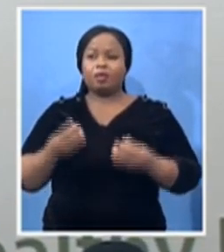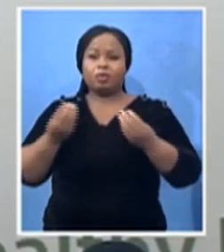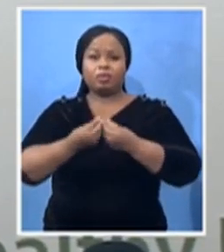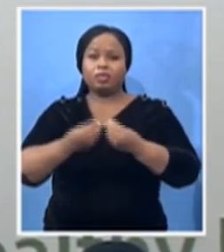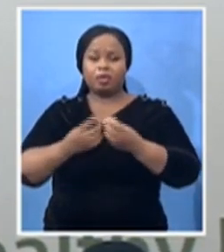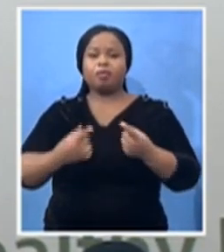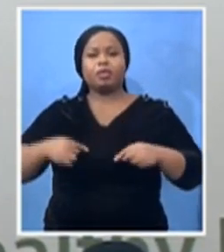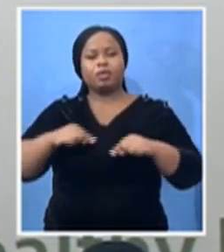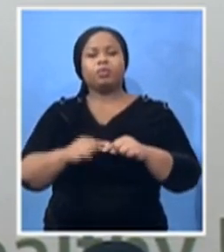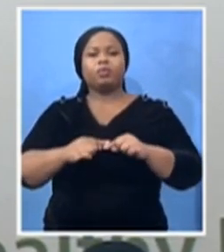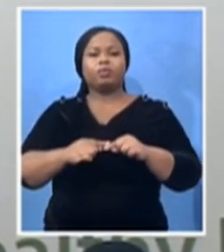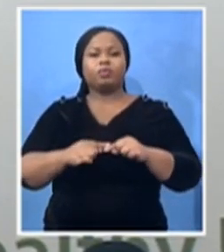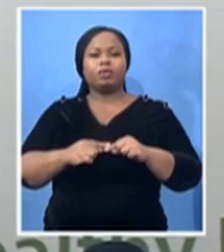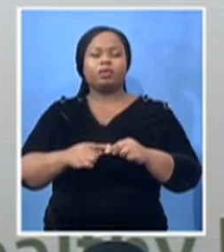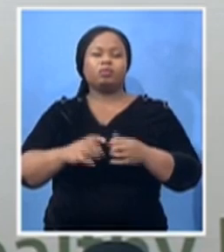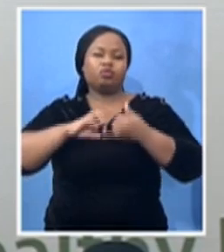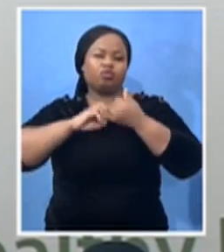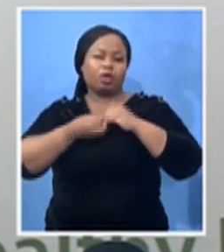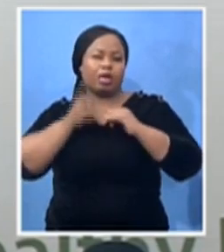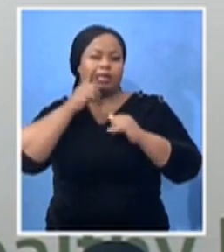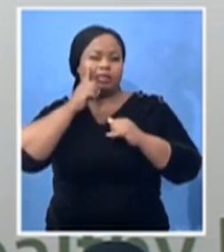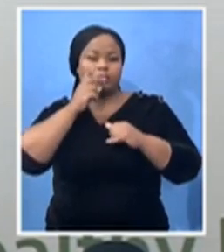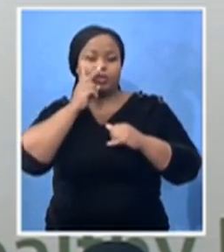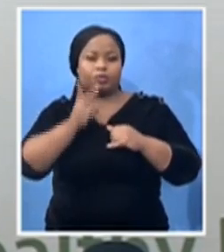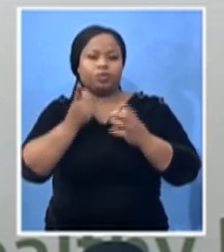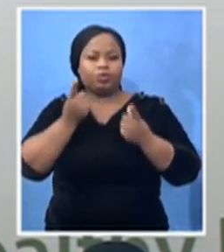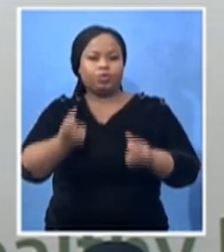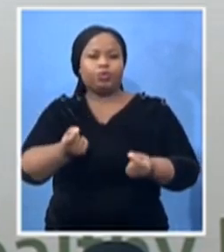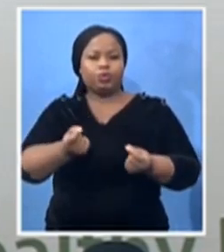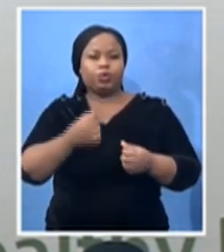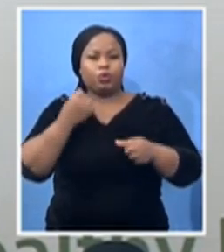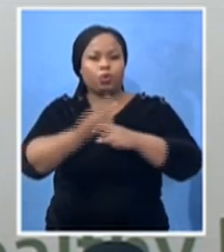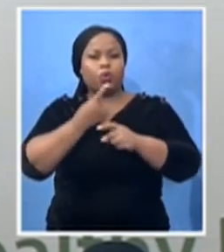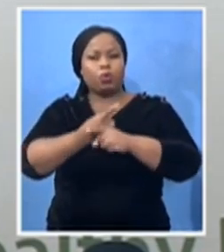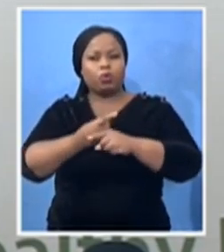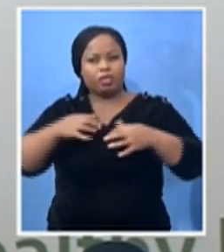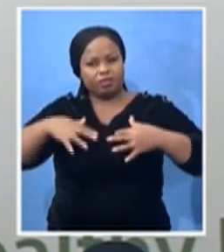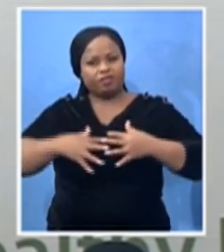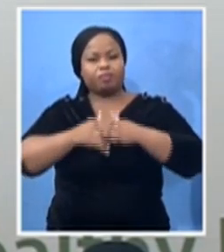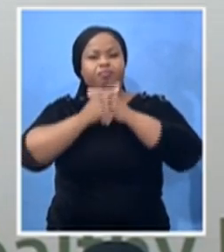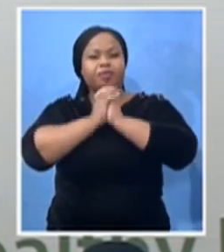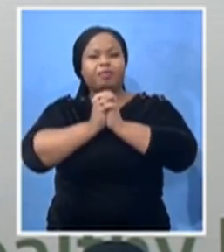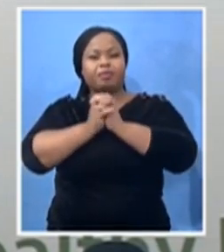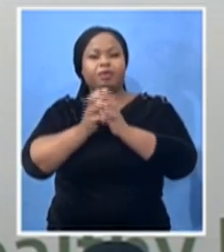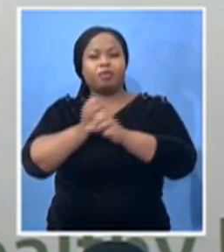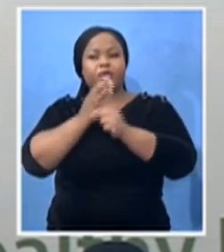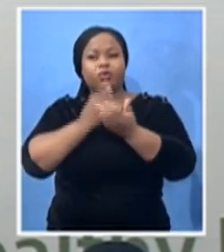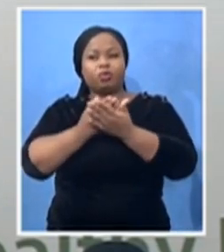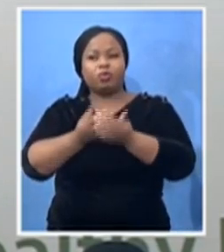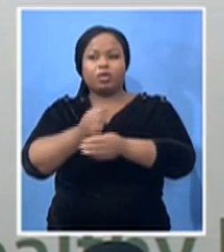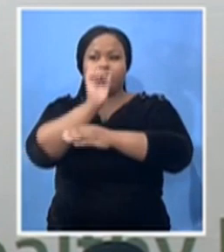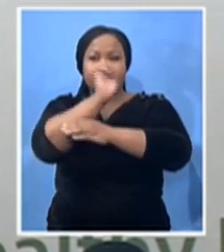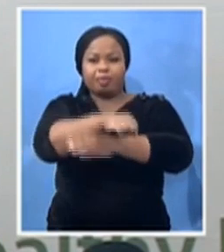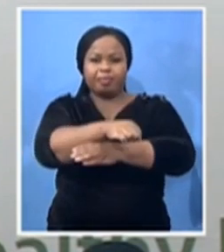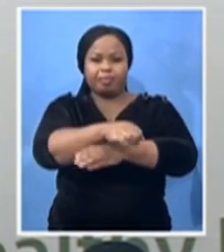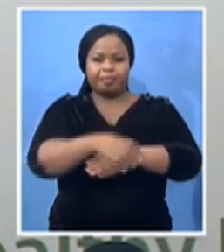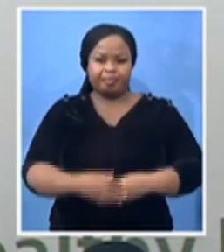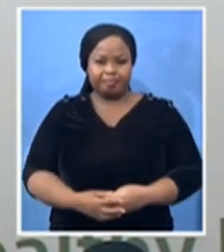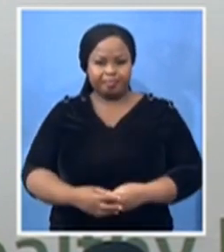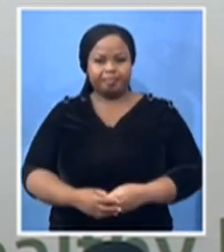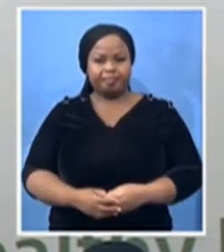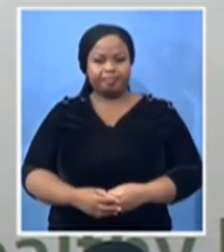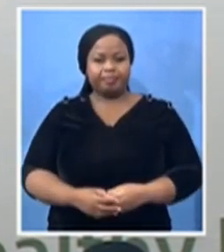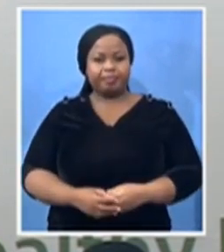and always try and unite and make sure that we defeat the pandemic. This donation comes very